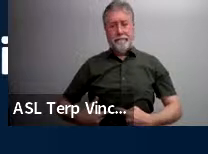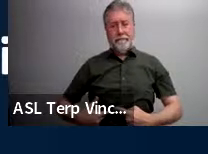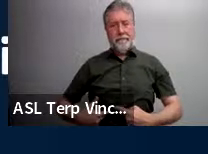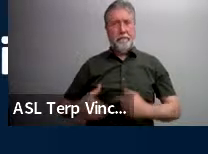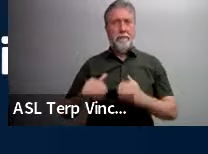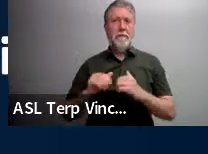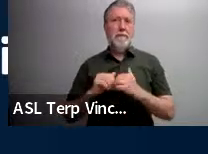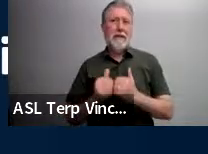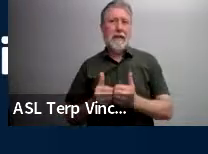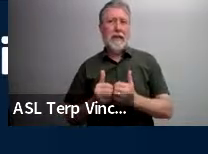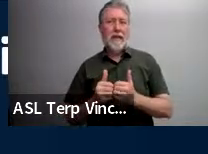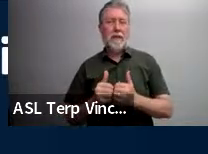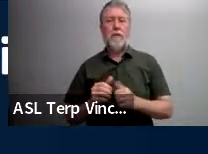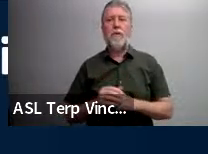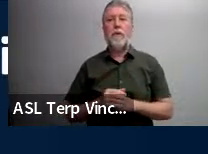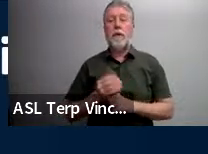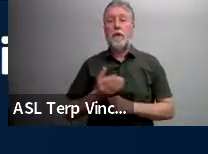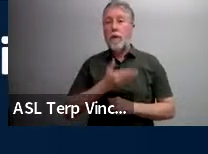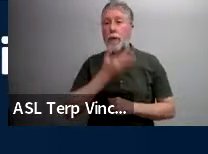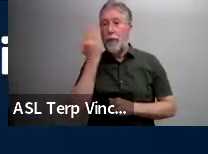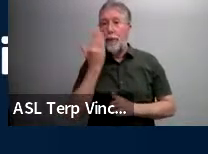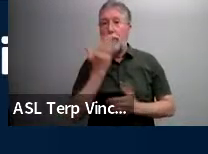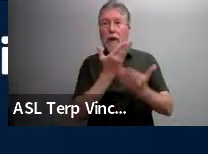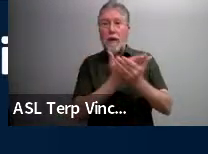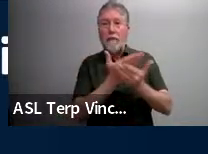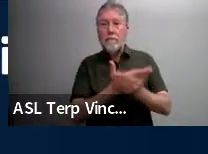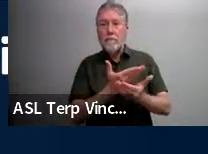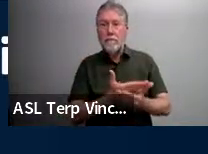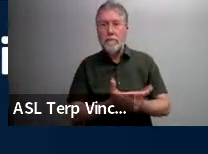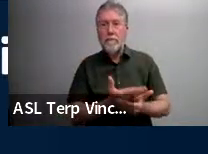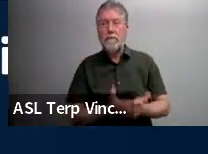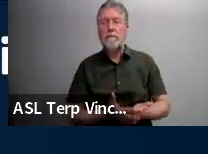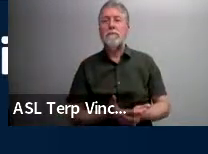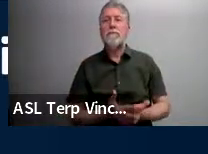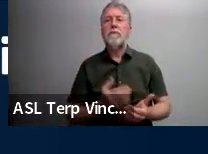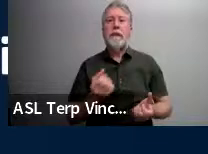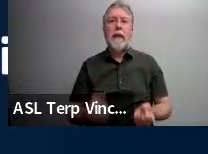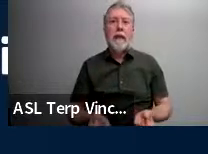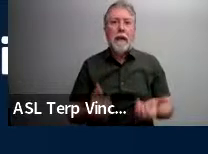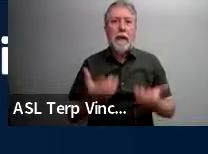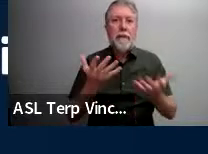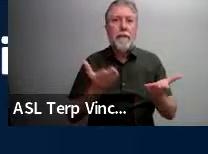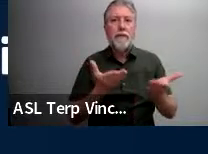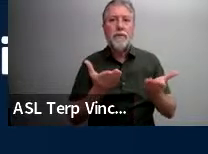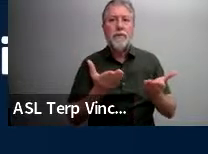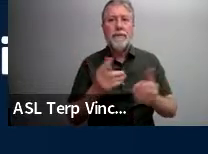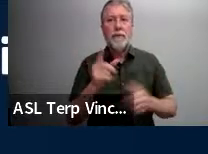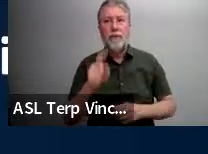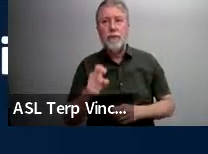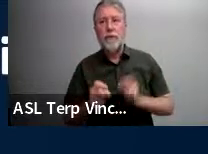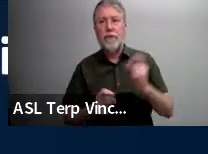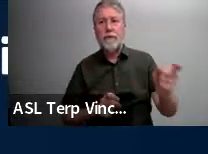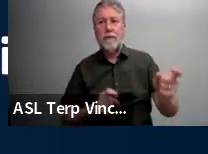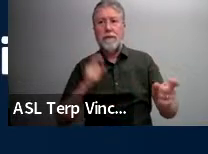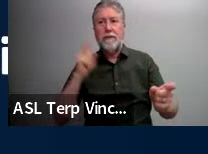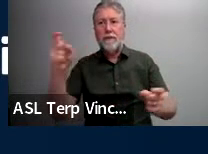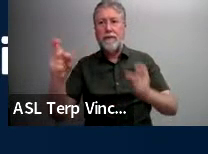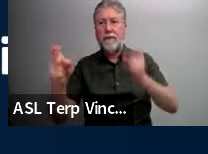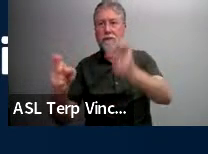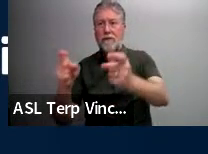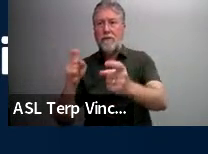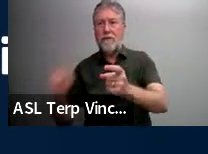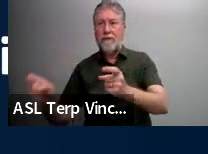of empirical evidence about when and how much service each individual